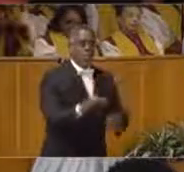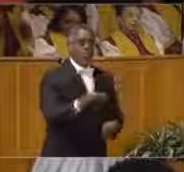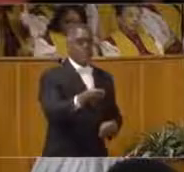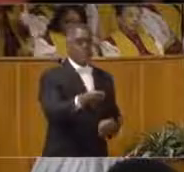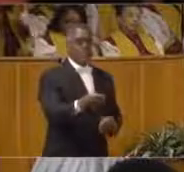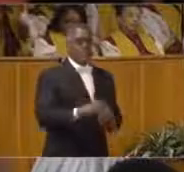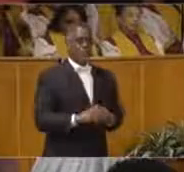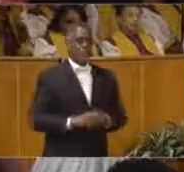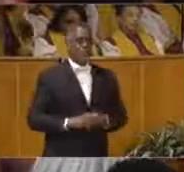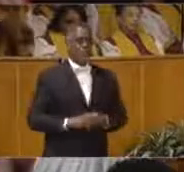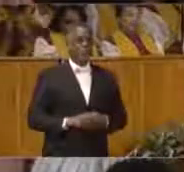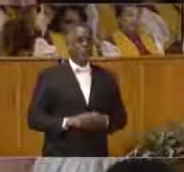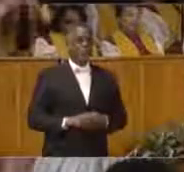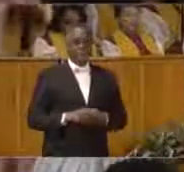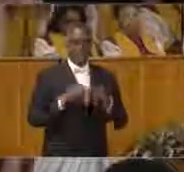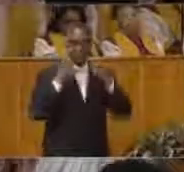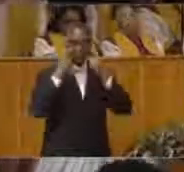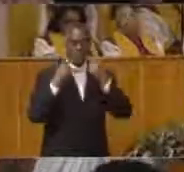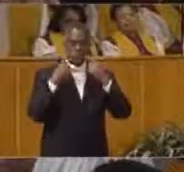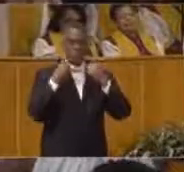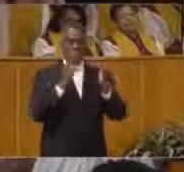right?